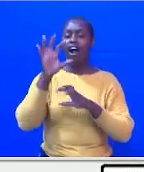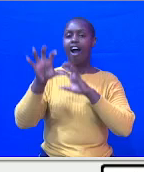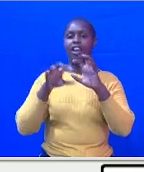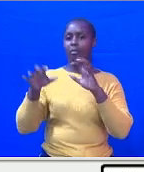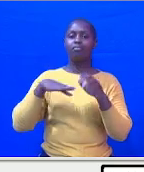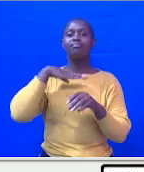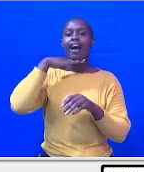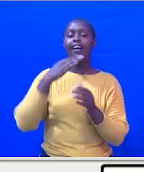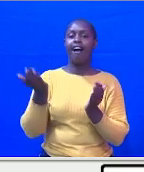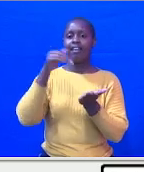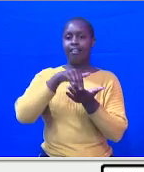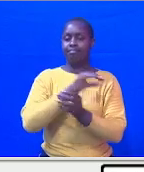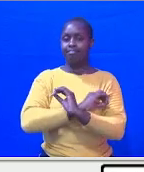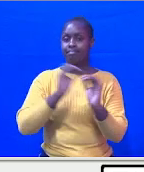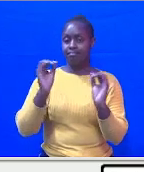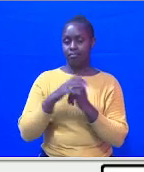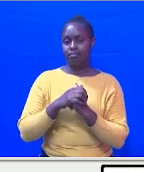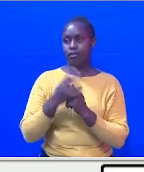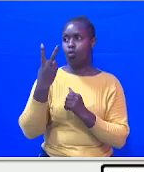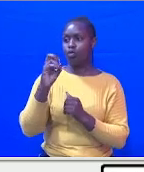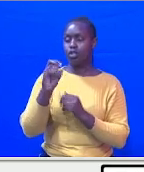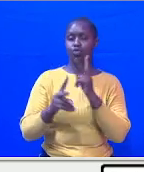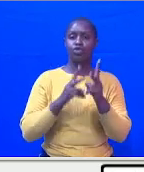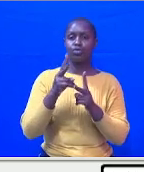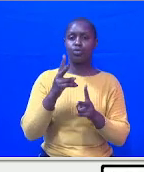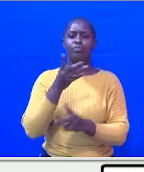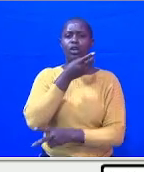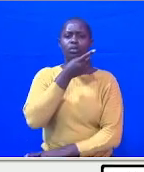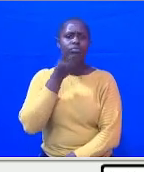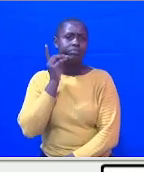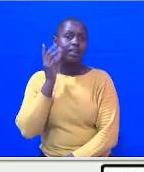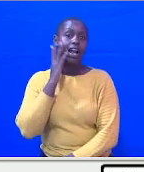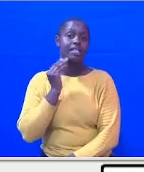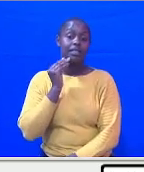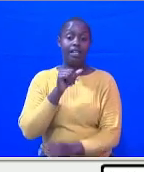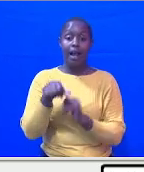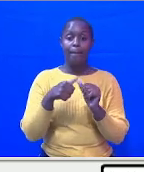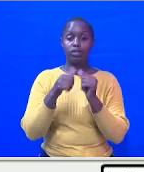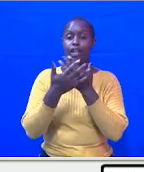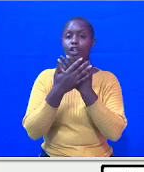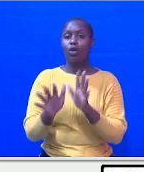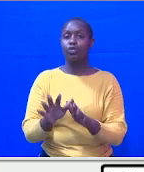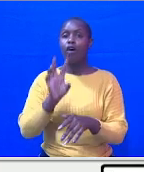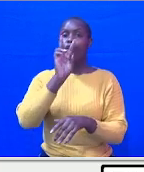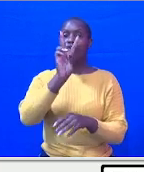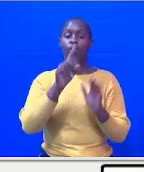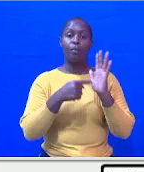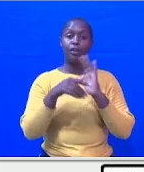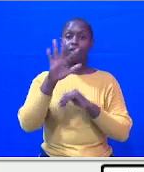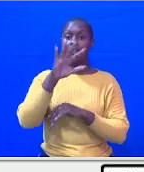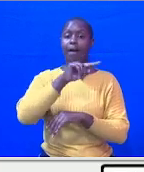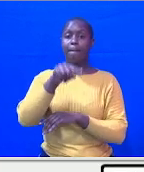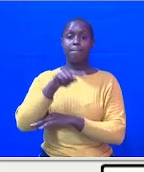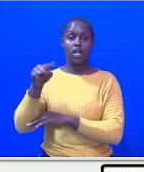The 2022 drought, where we experienced a loss of 2.5 million animals,